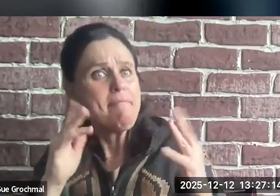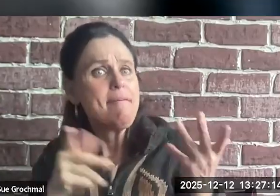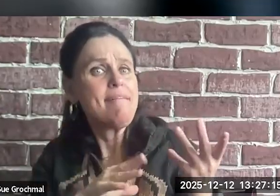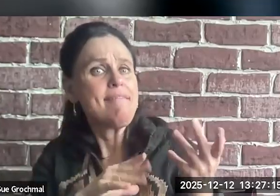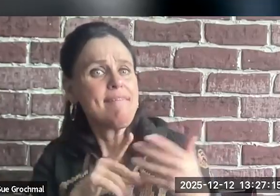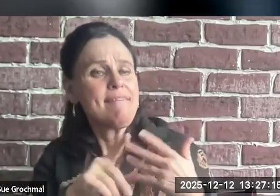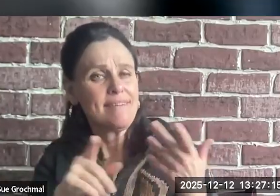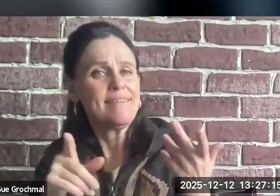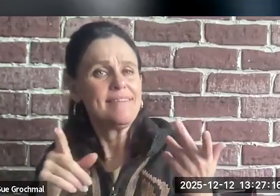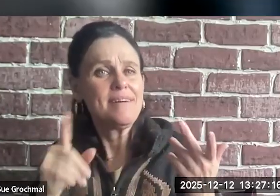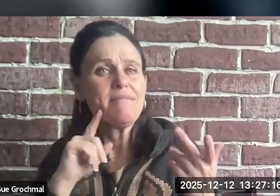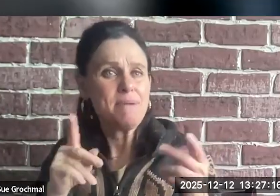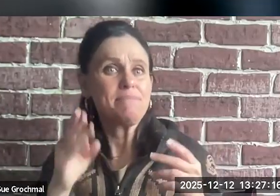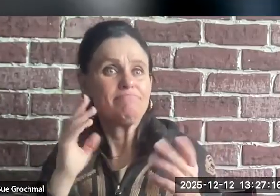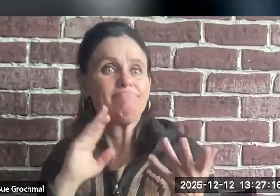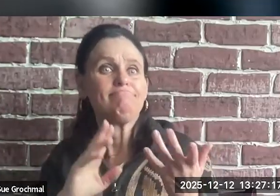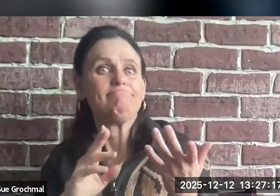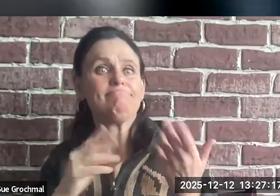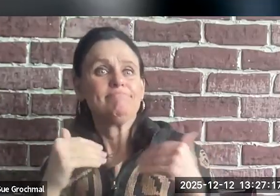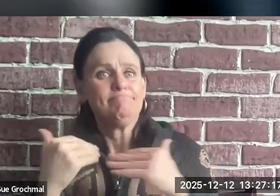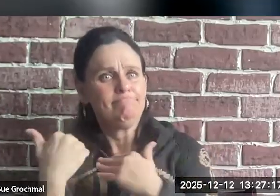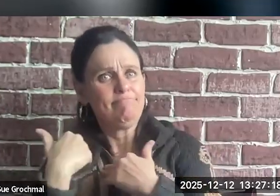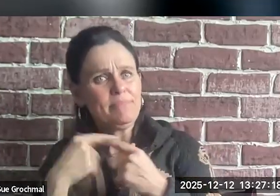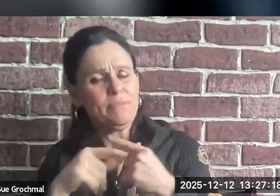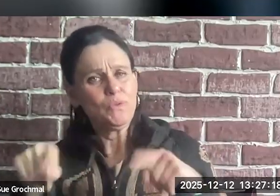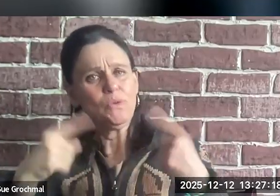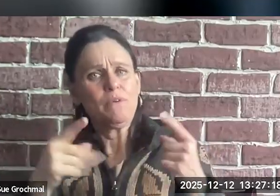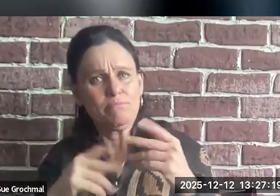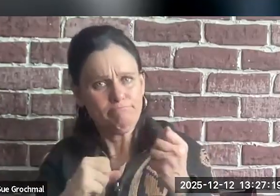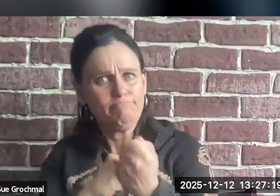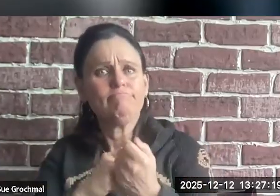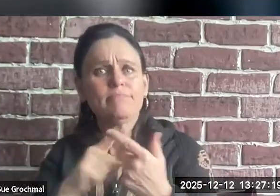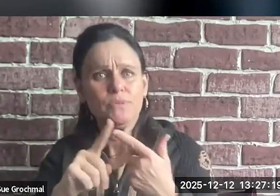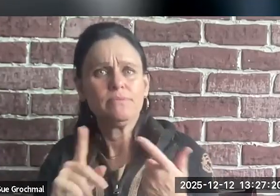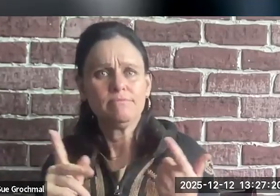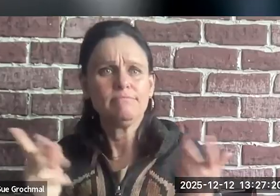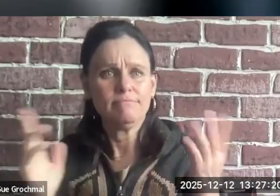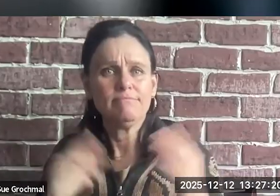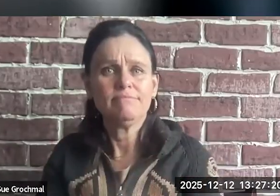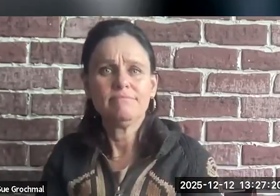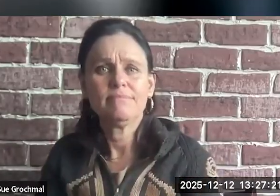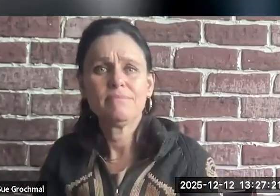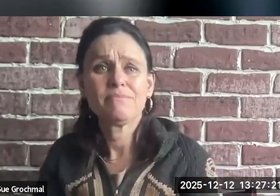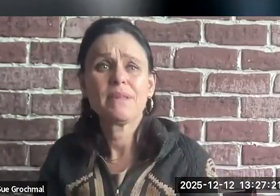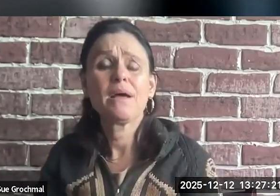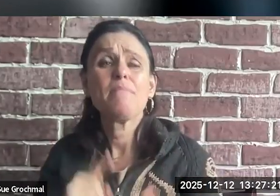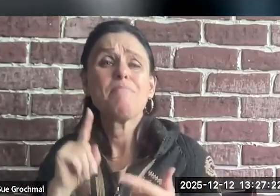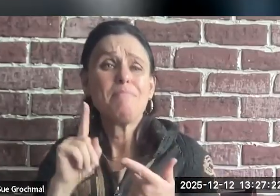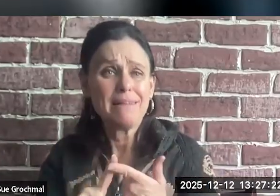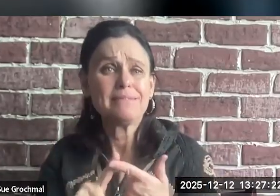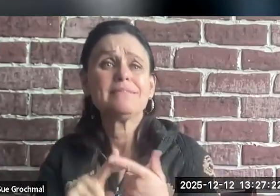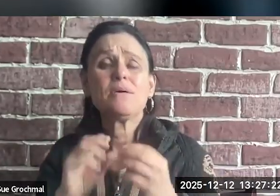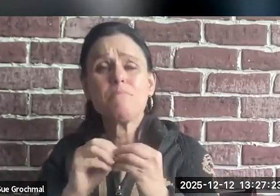increased opportunities for intersectional and even decolonial approaches to emergency response. Okay, and there's one last thing I wanted to